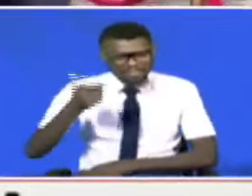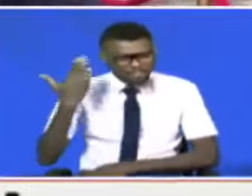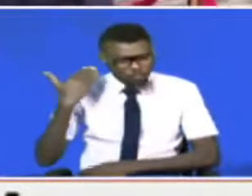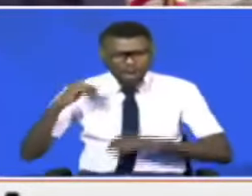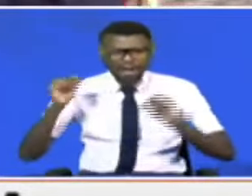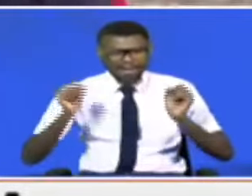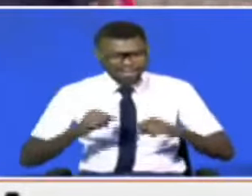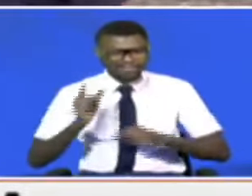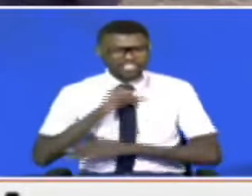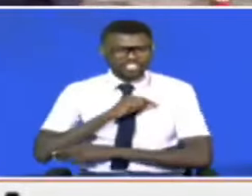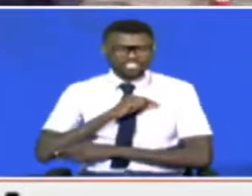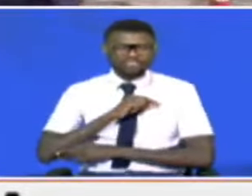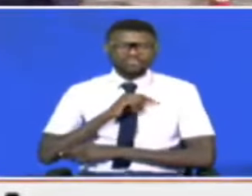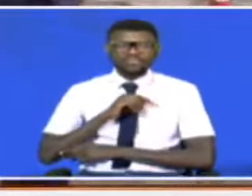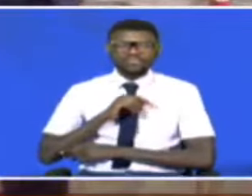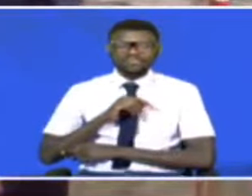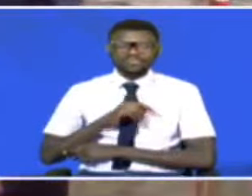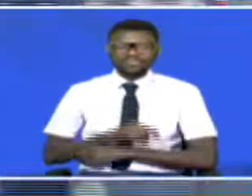Ryuki, KTN News.